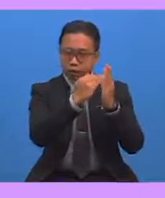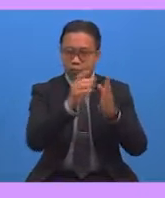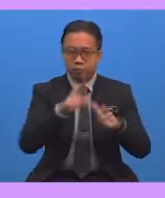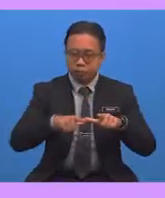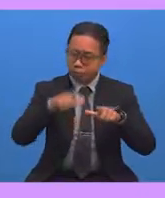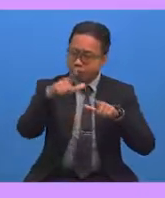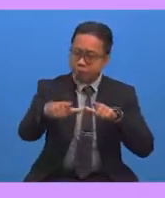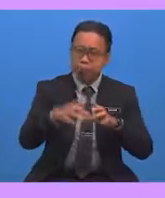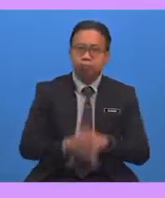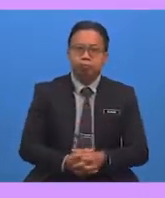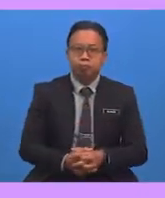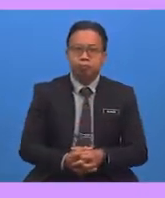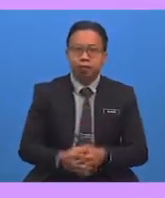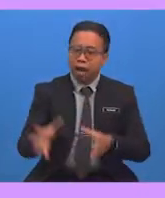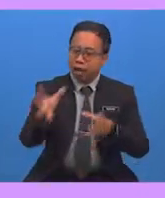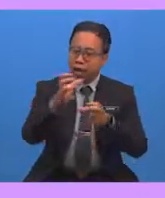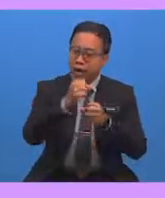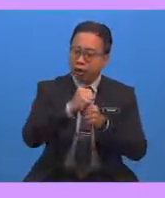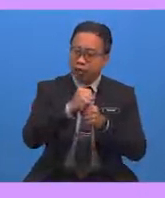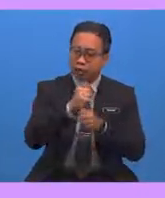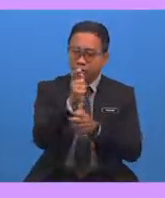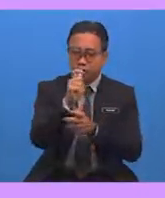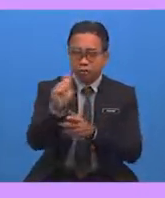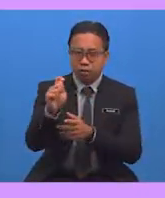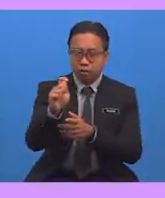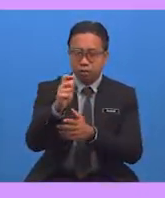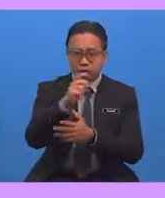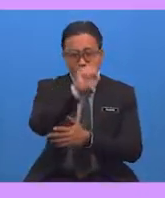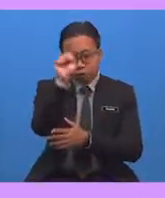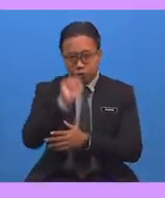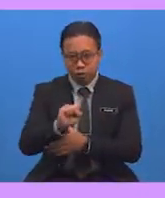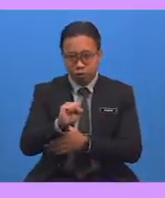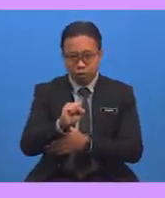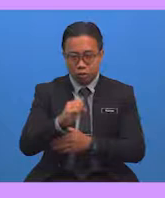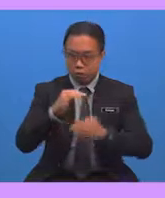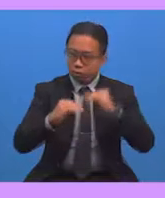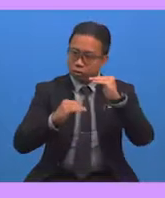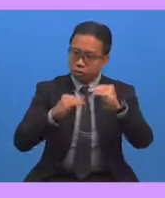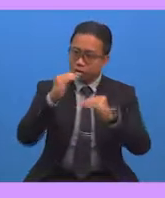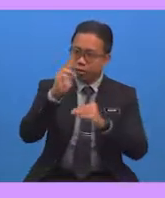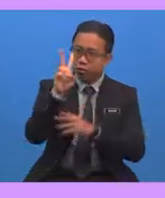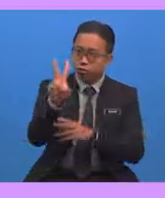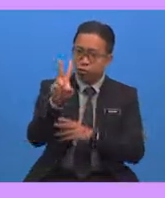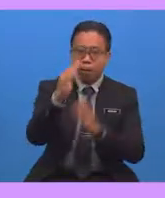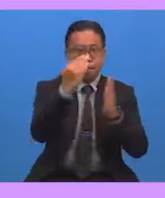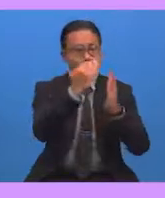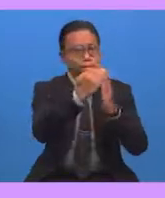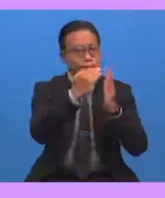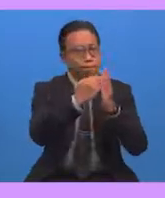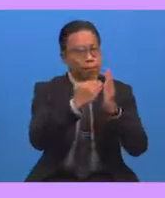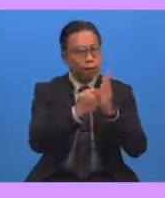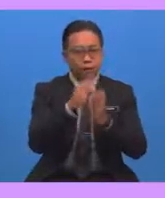1, analyze the question. Step 2, plan your